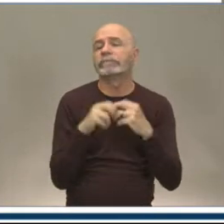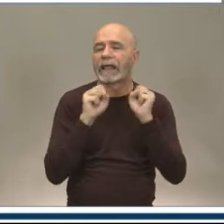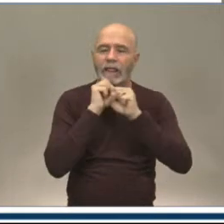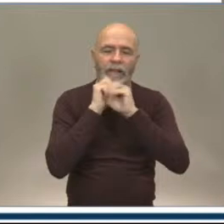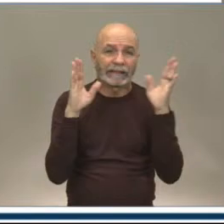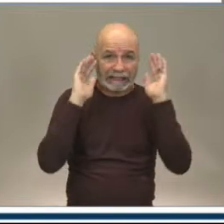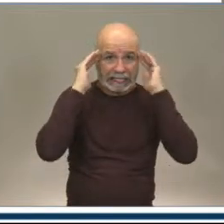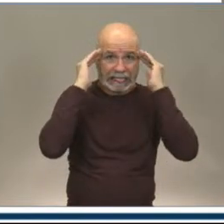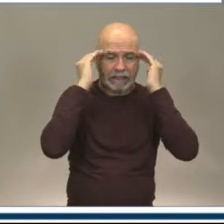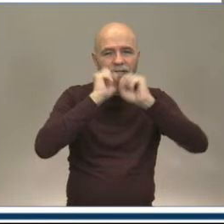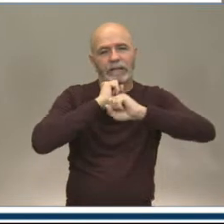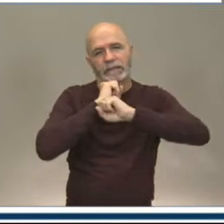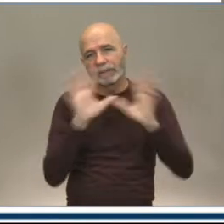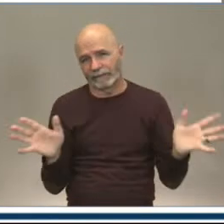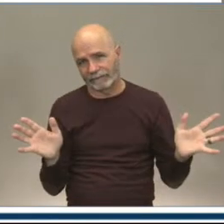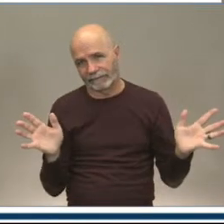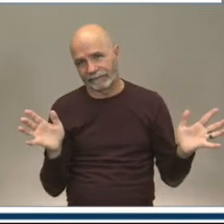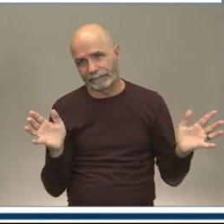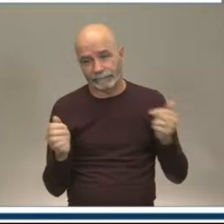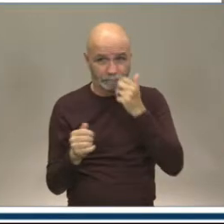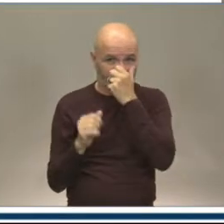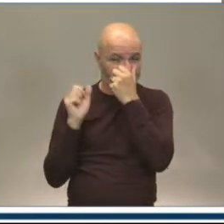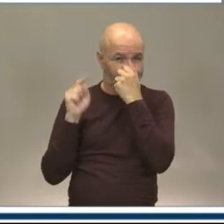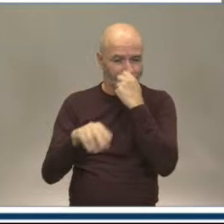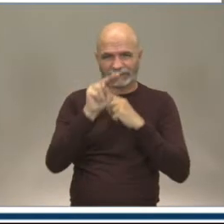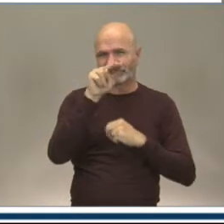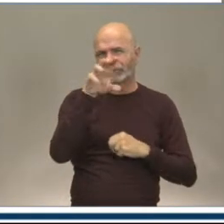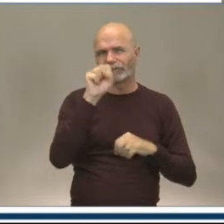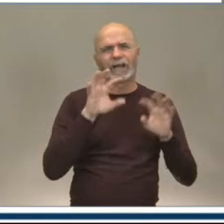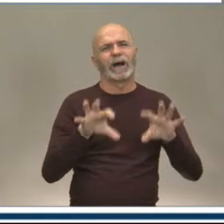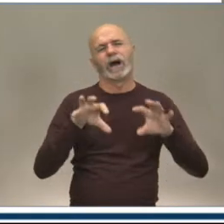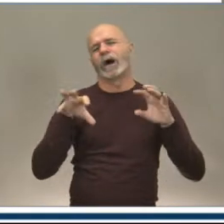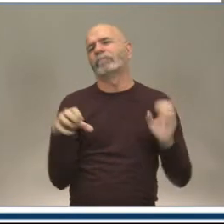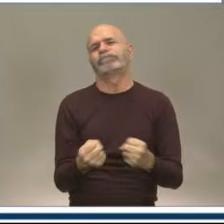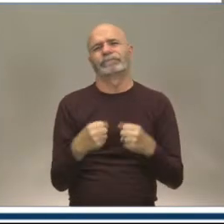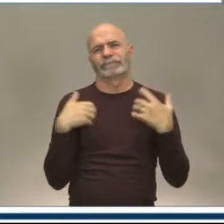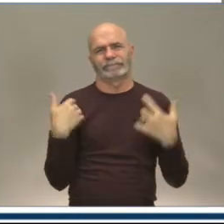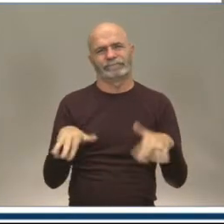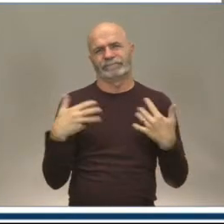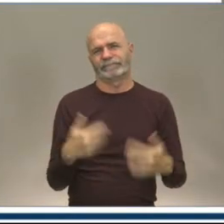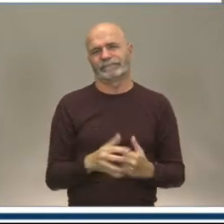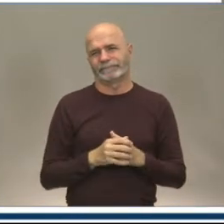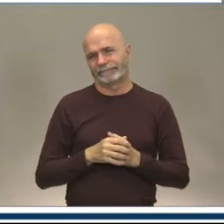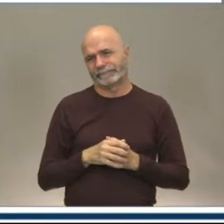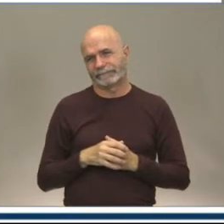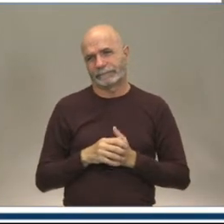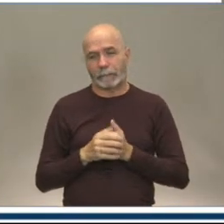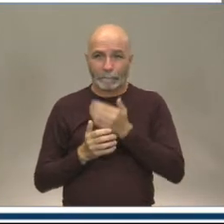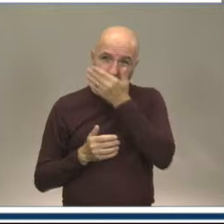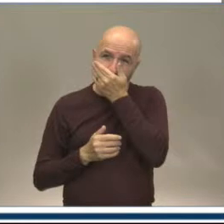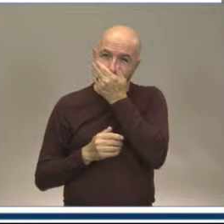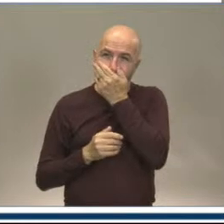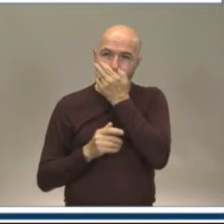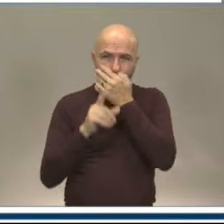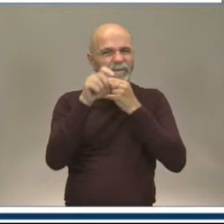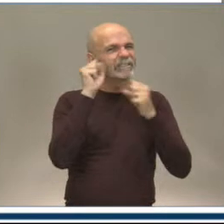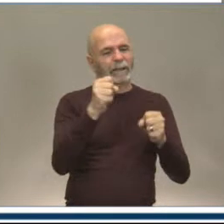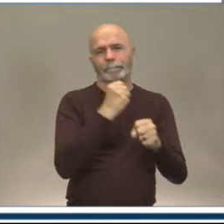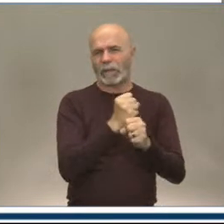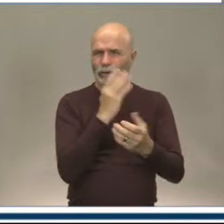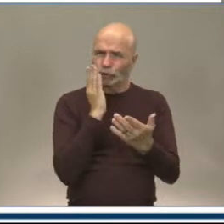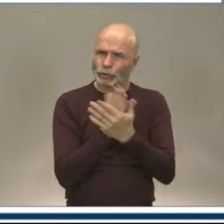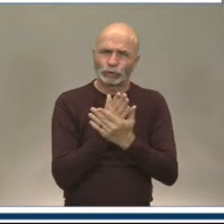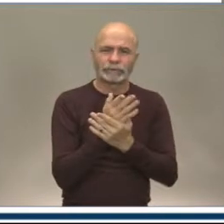any other province or territory. We have lots of vaccine, so that is, and so we have lots of ability to make sure vaccine is available